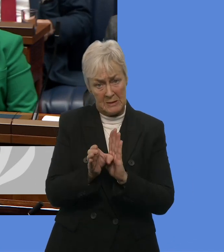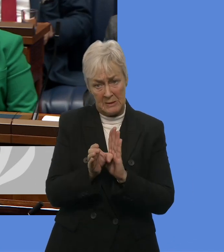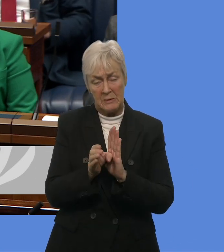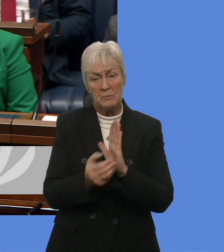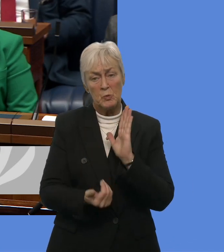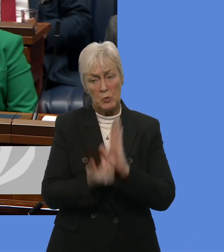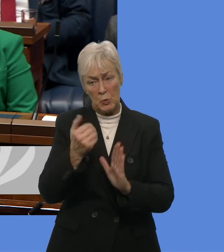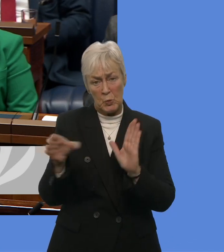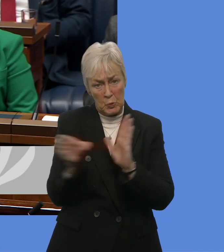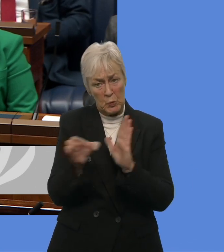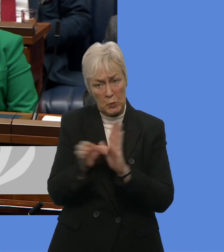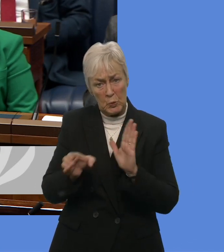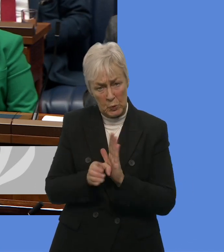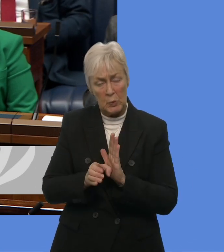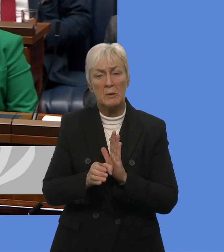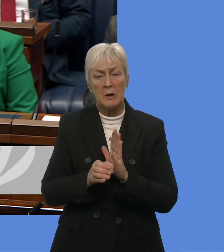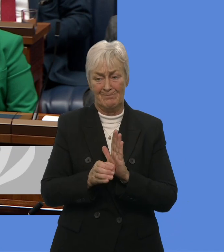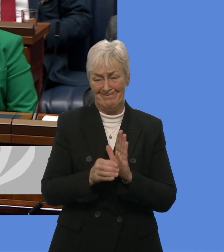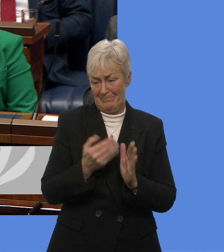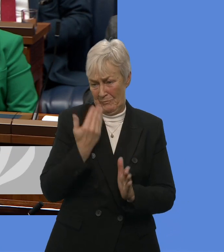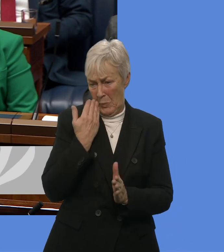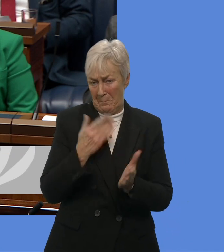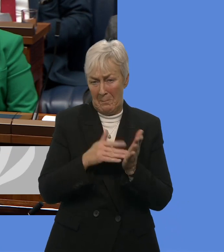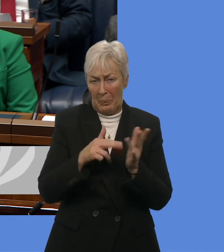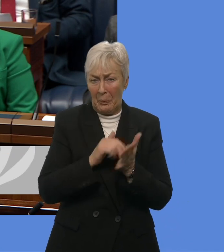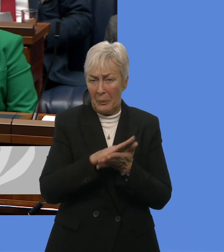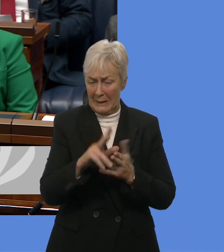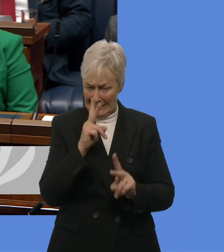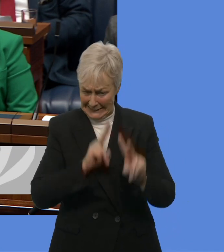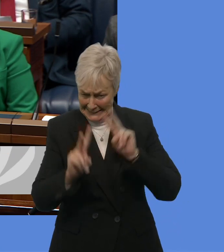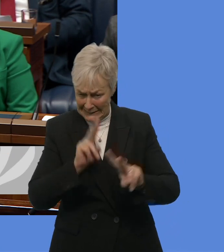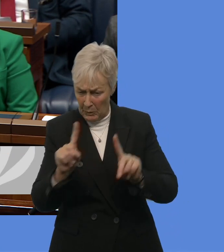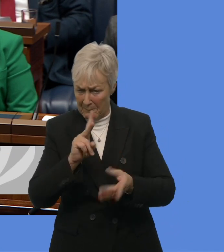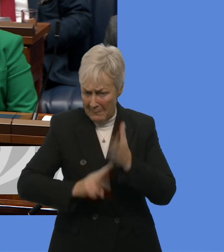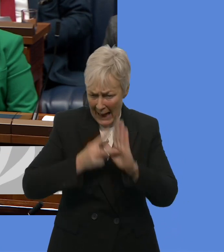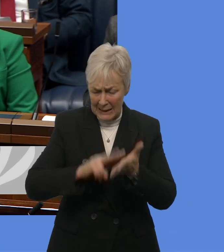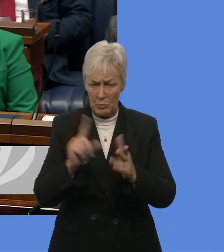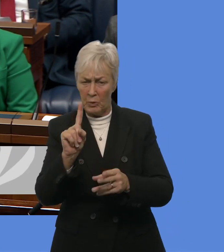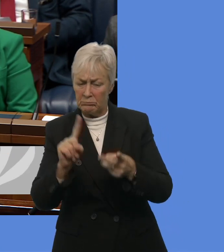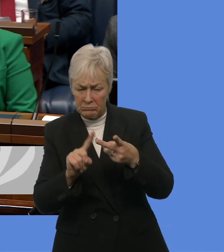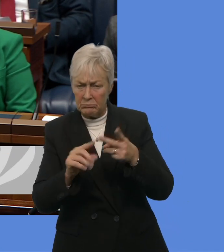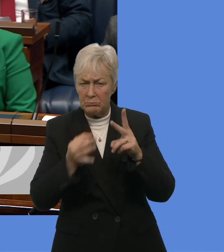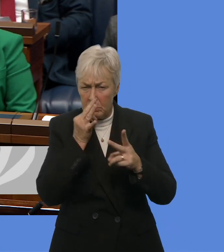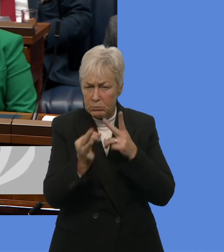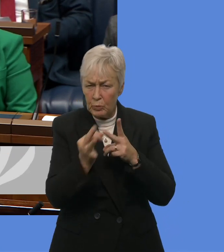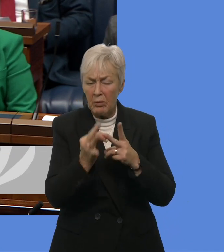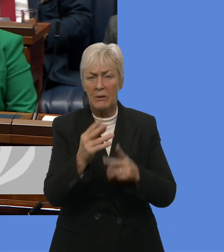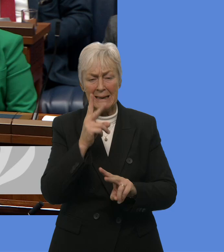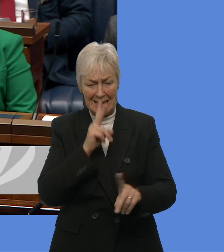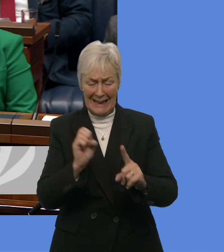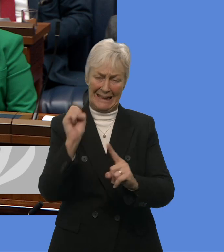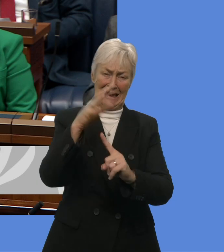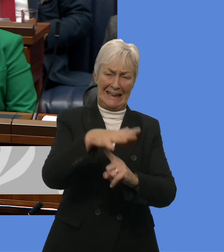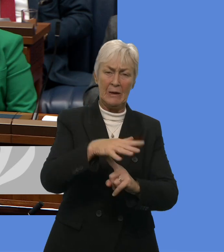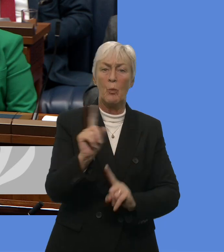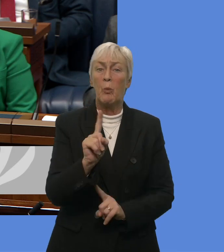now a number of months, and I've no doubt that they will look at the previous plans and proposals and will look to revise those. And I think key to that, of course,